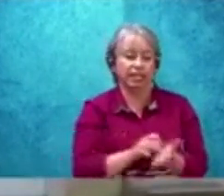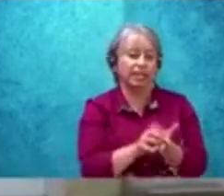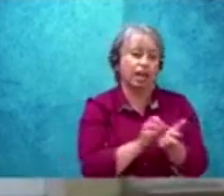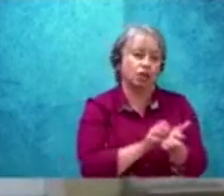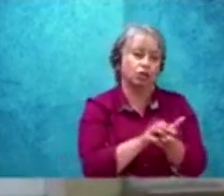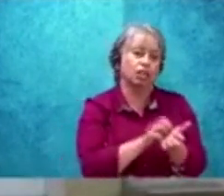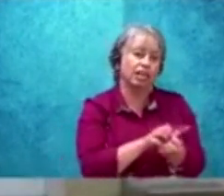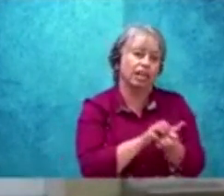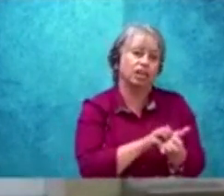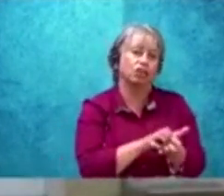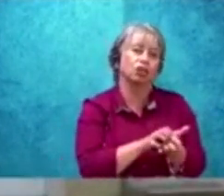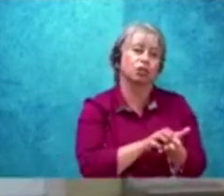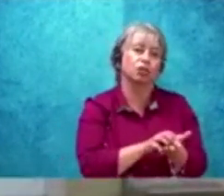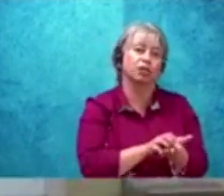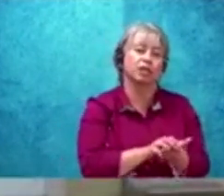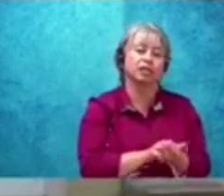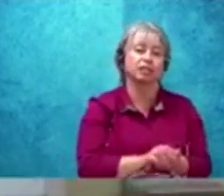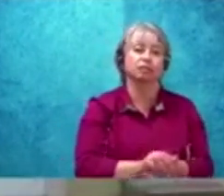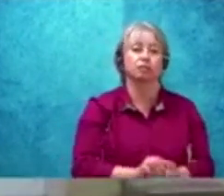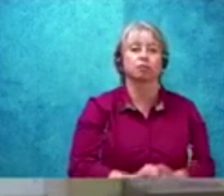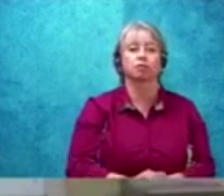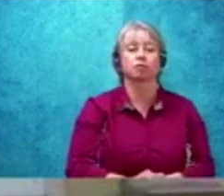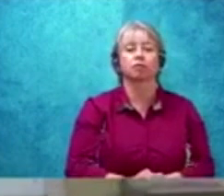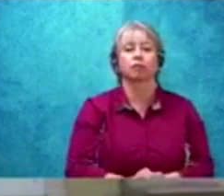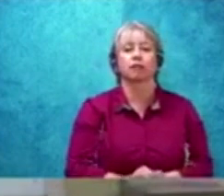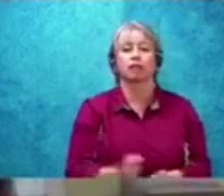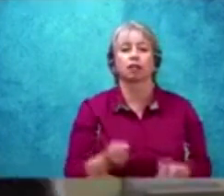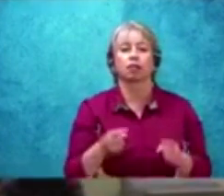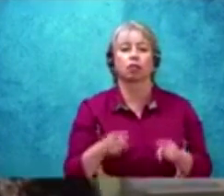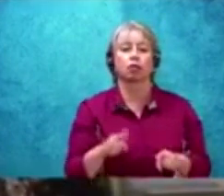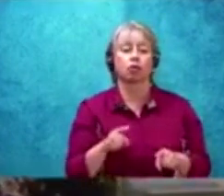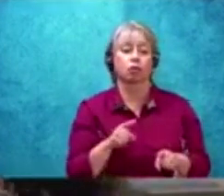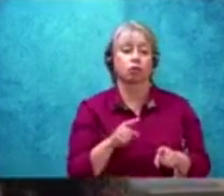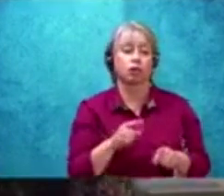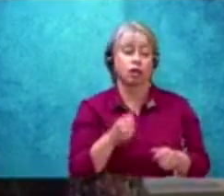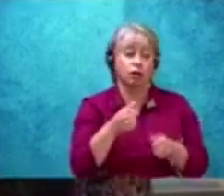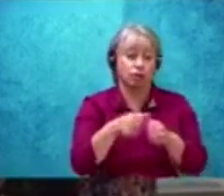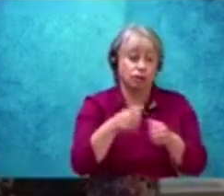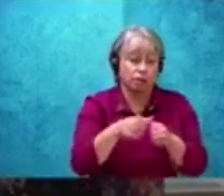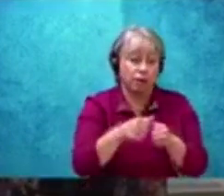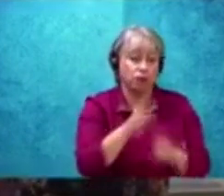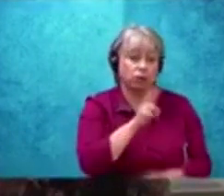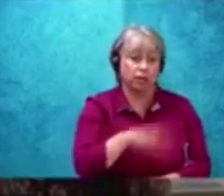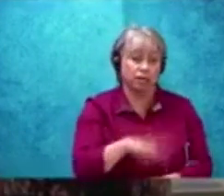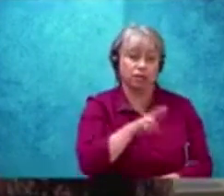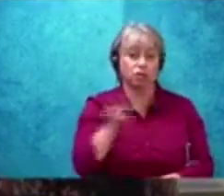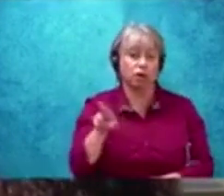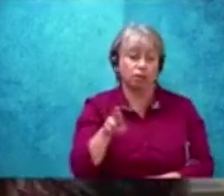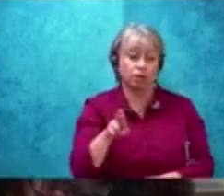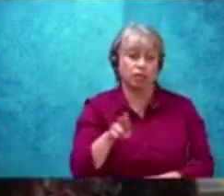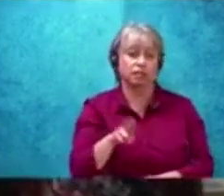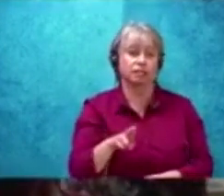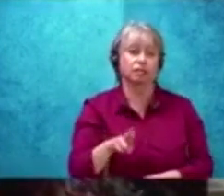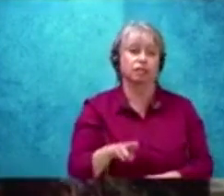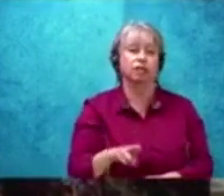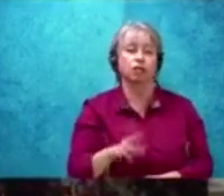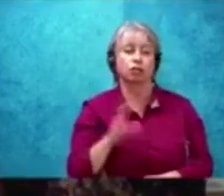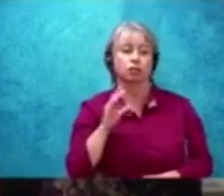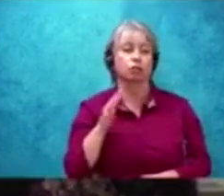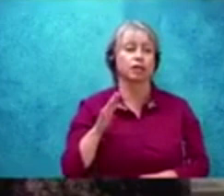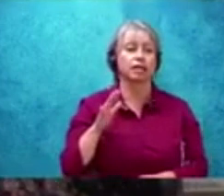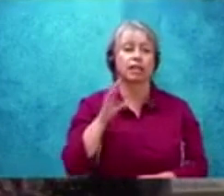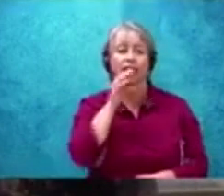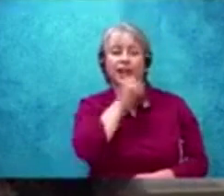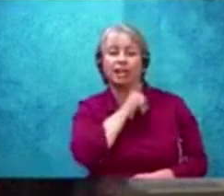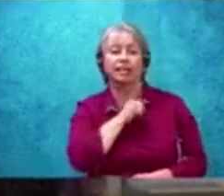And when we're doing the square roots, one thing that you can remember is that you can kind of guess